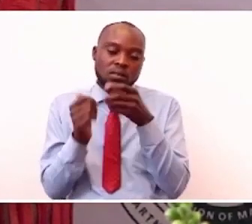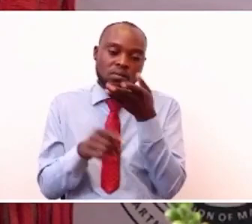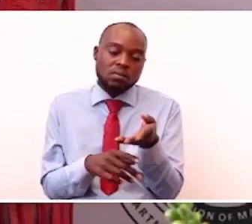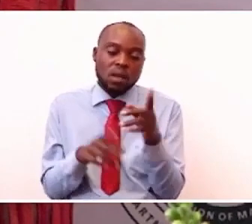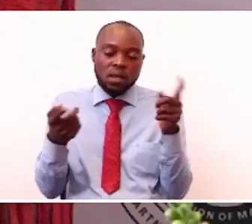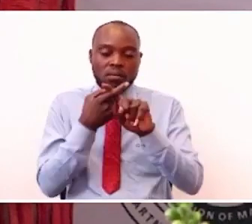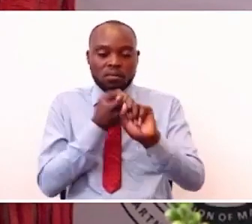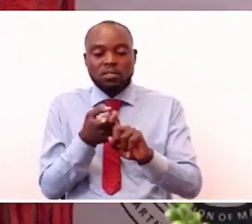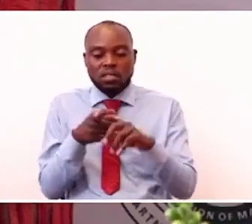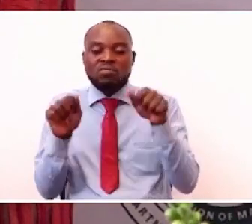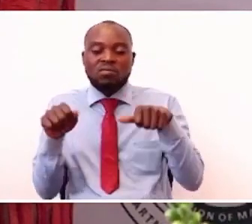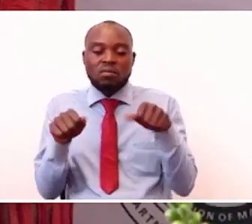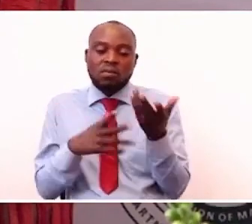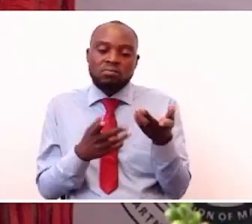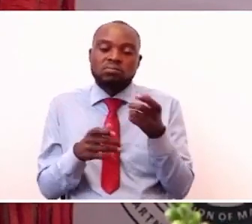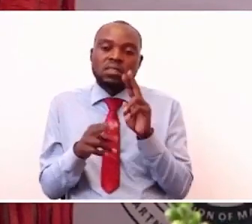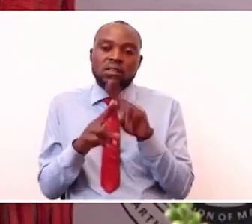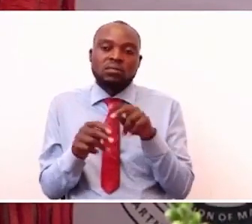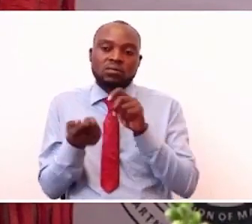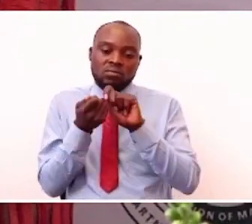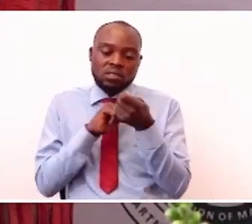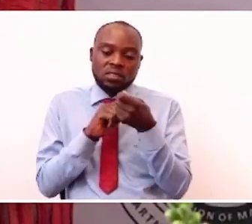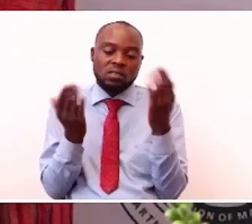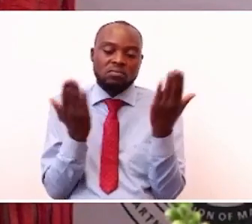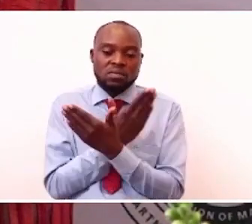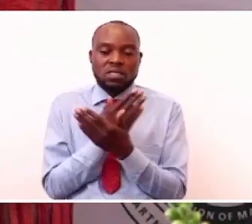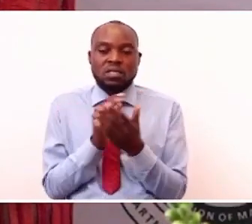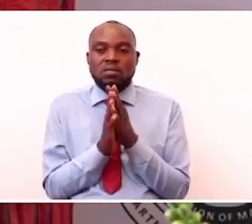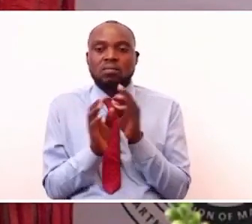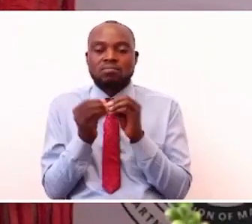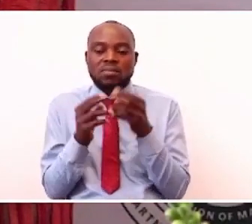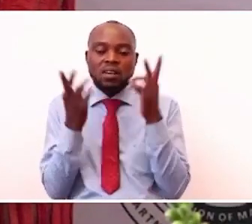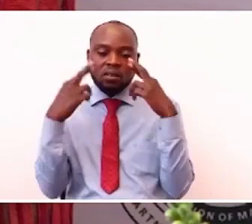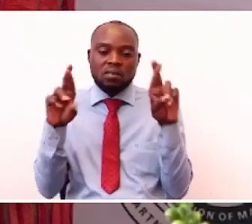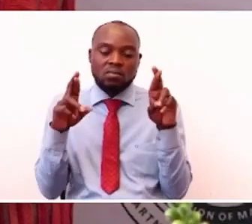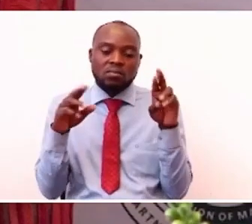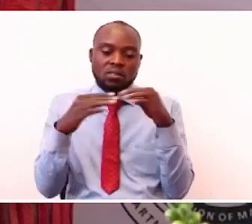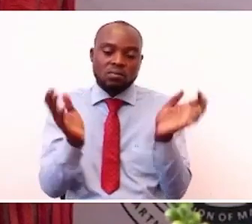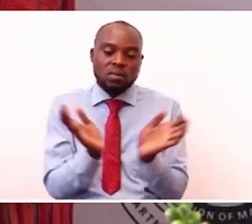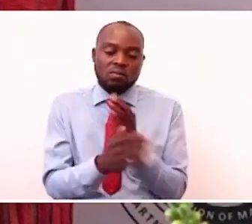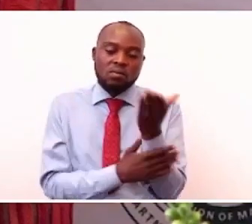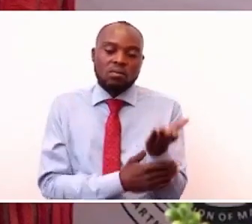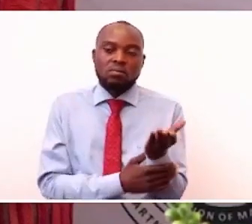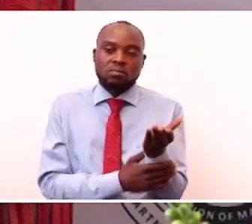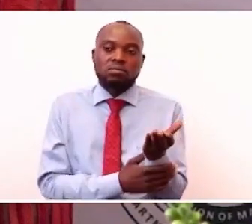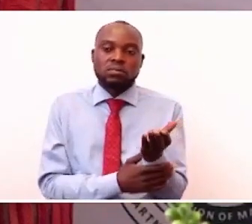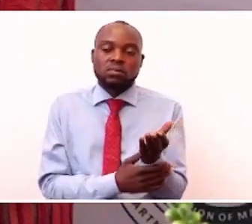have crypto exchanges as reporting institutions? Is there any? I don't think I've found any in